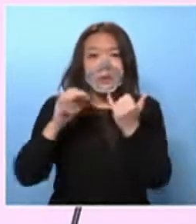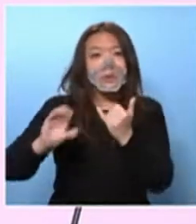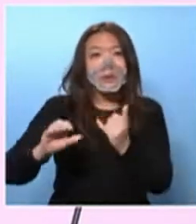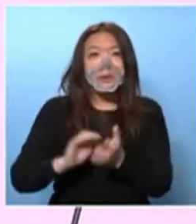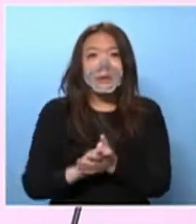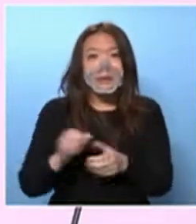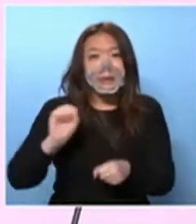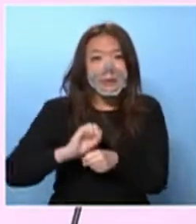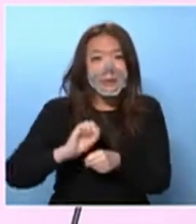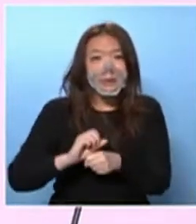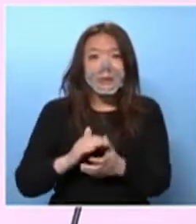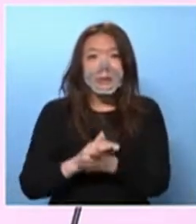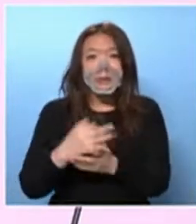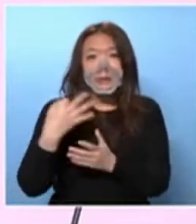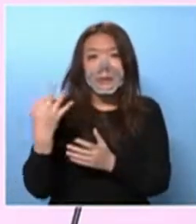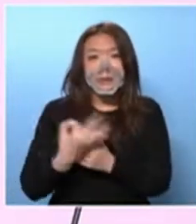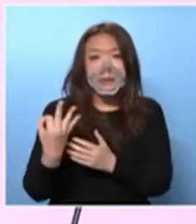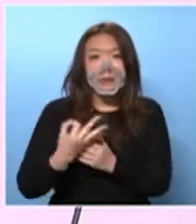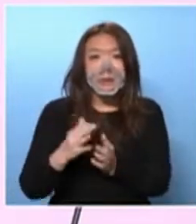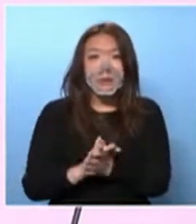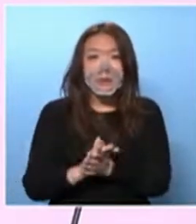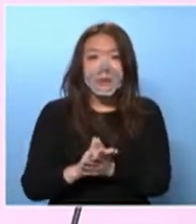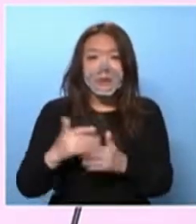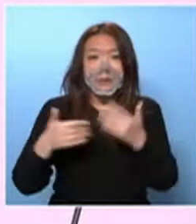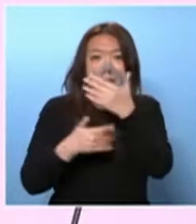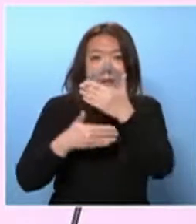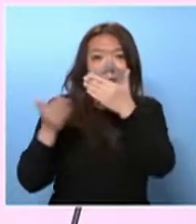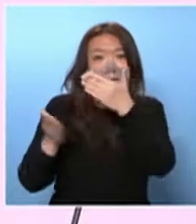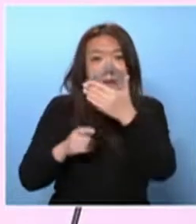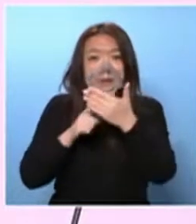of another 30,000 time-limited jobs.